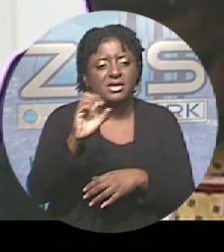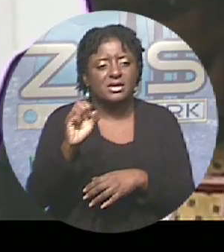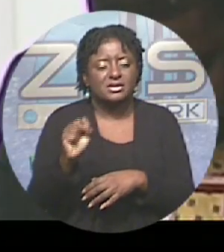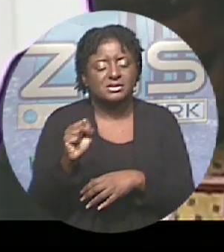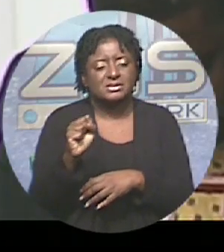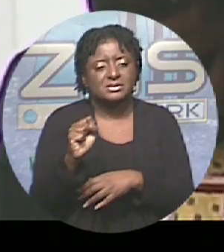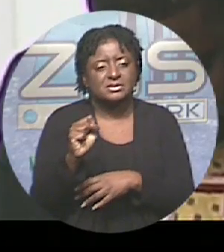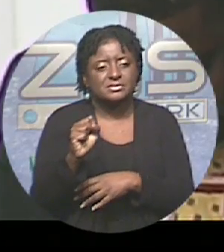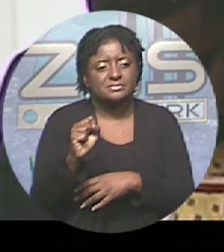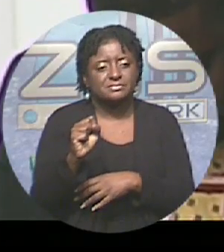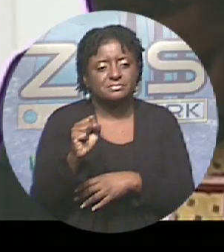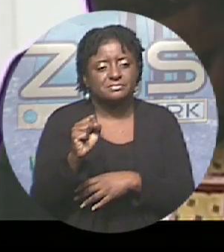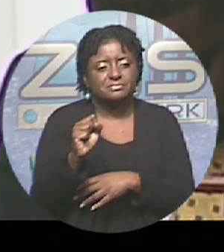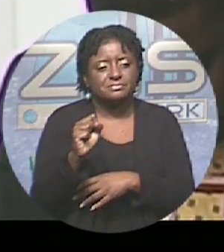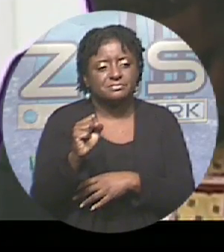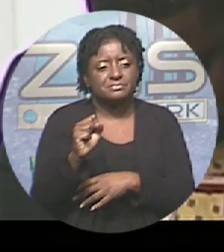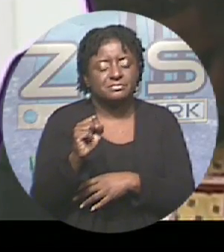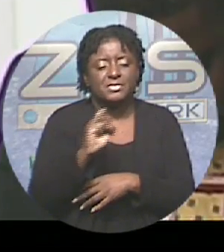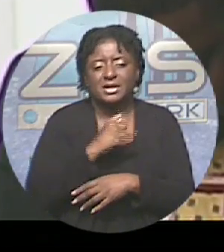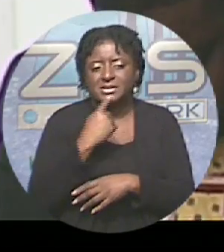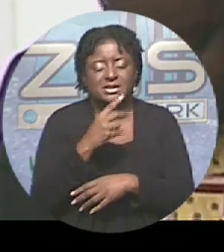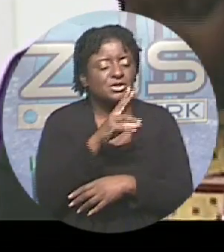no more than that.